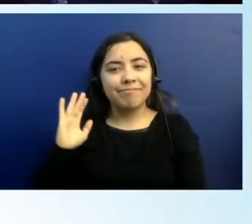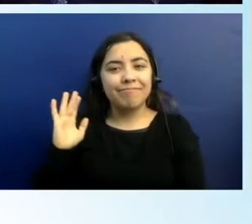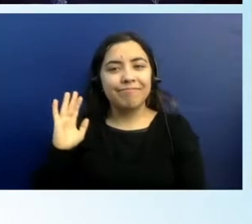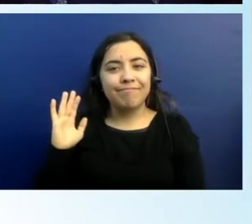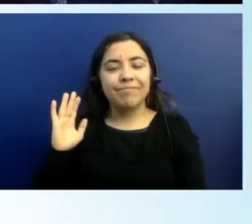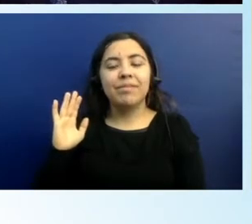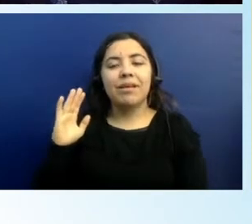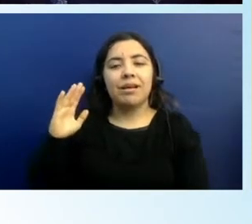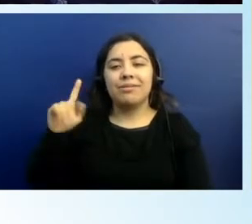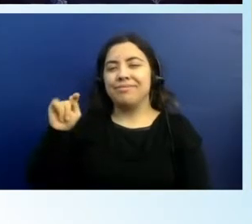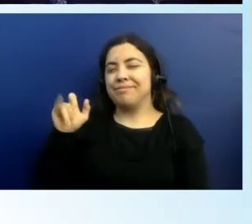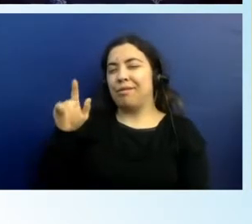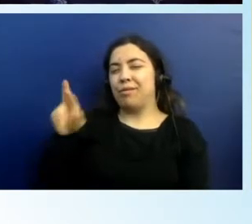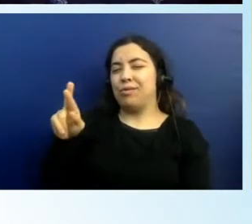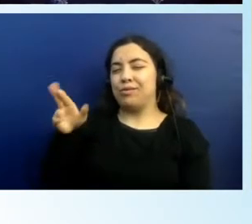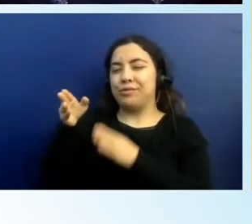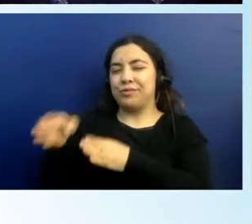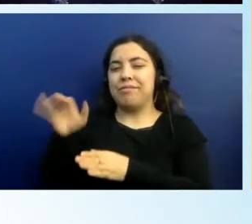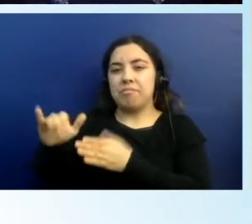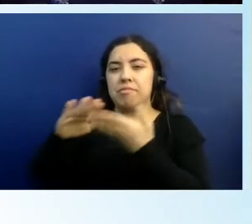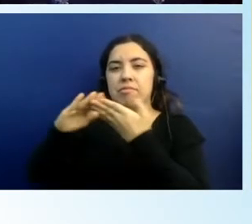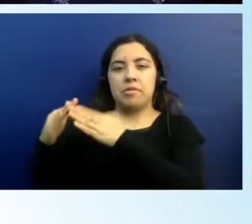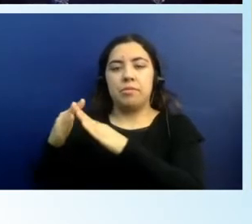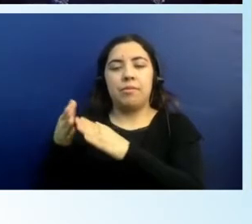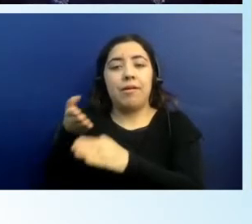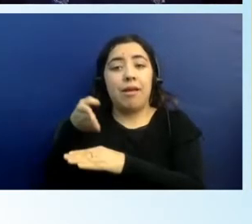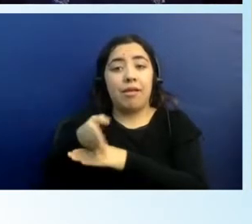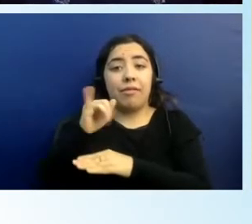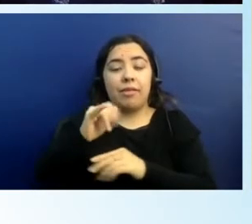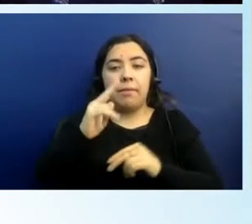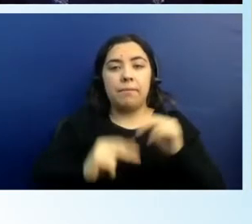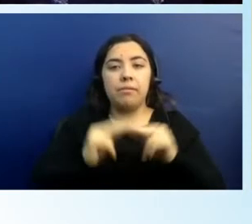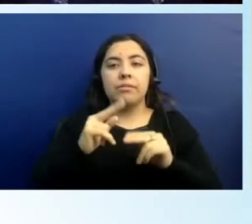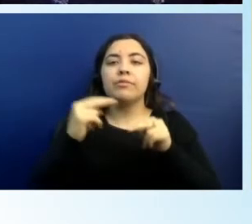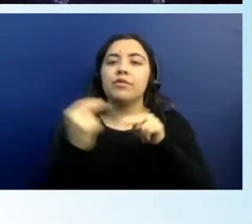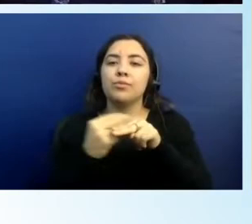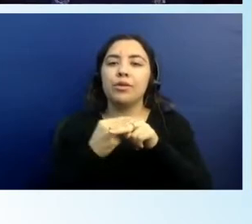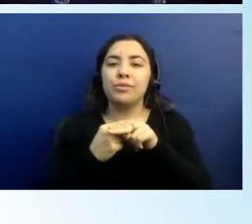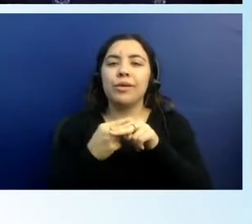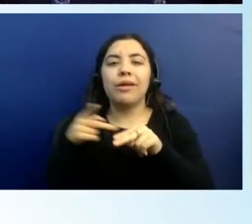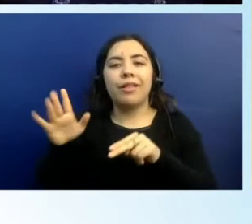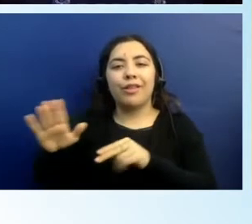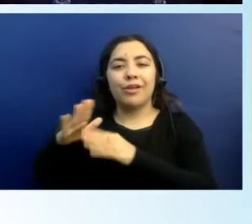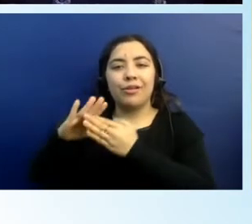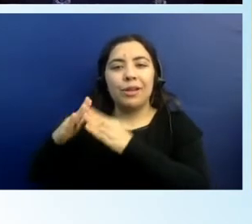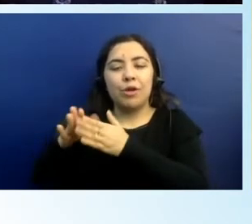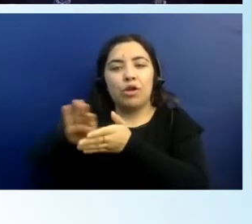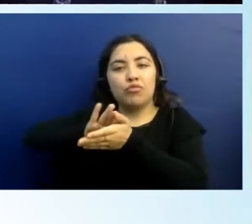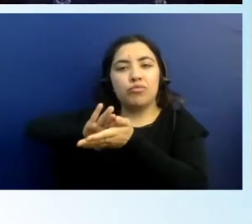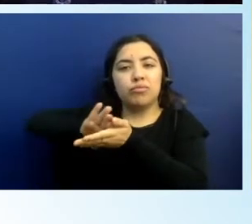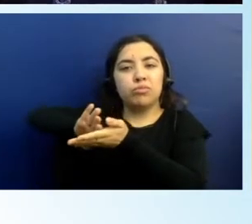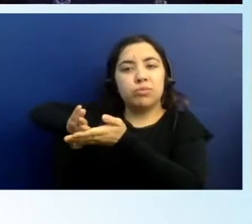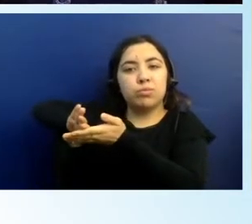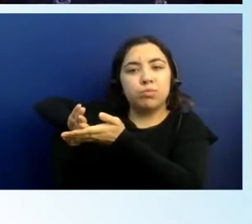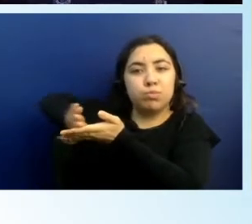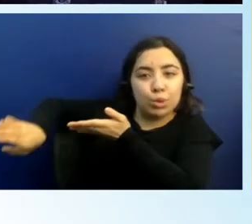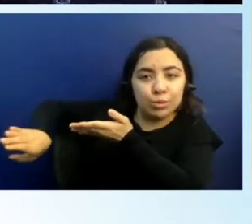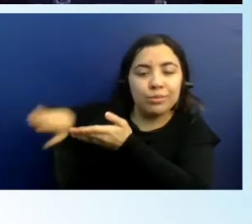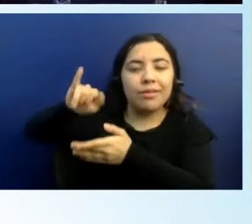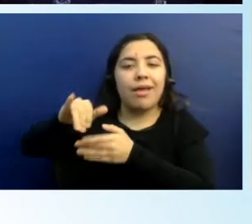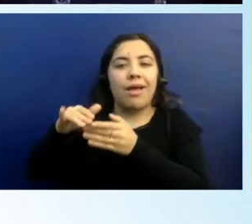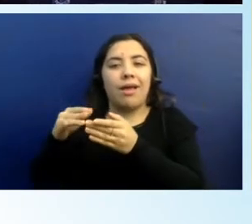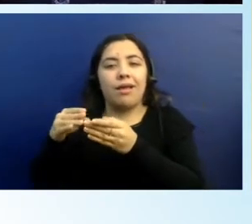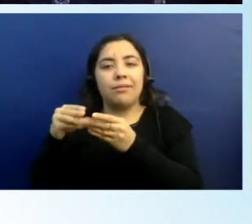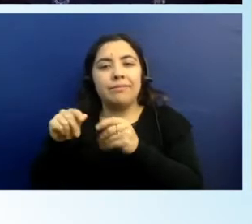Street neighborhood after the building of the expressway and the UIC campus,